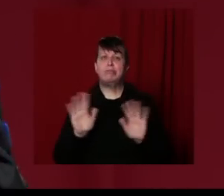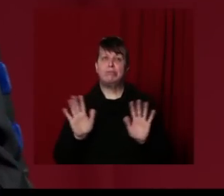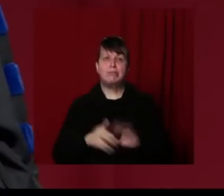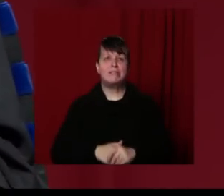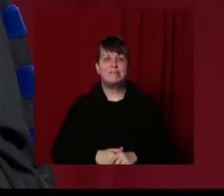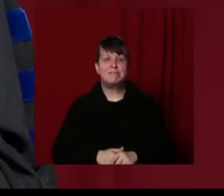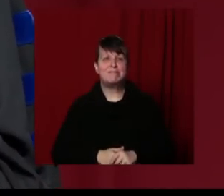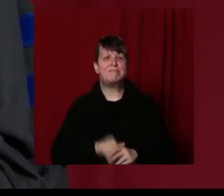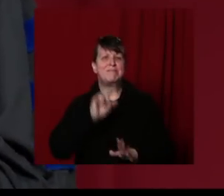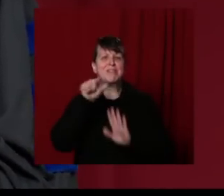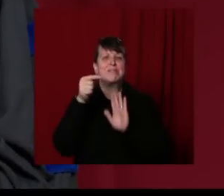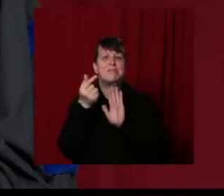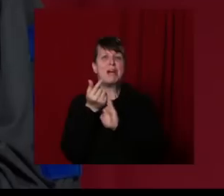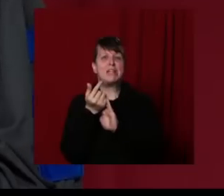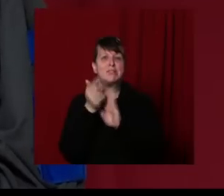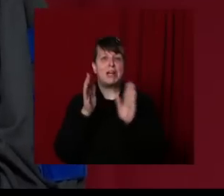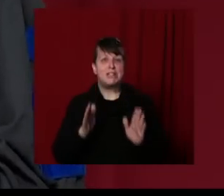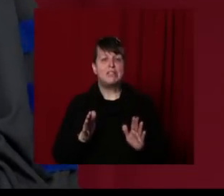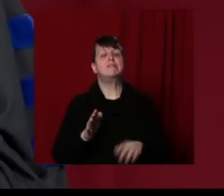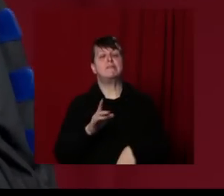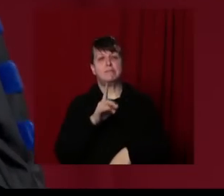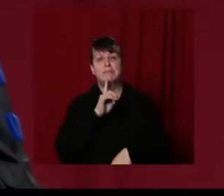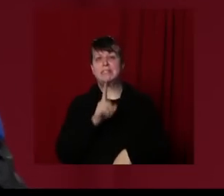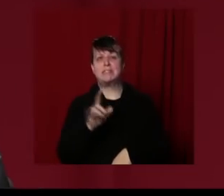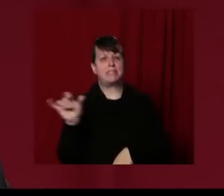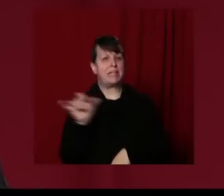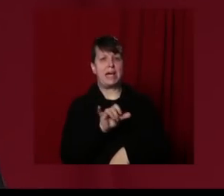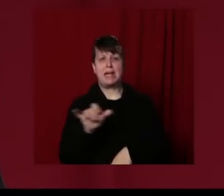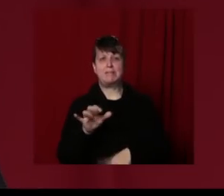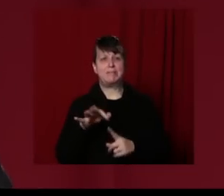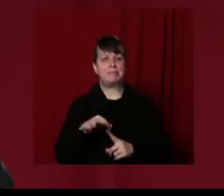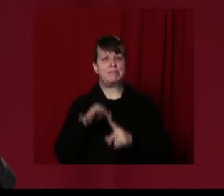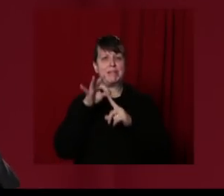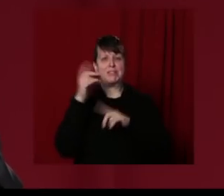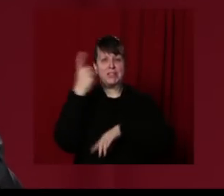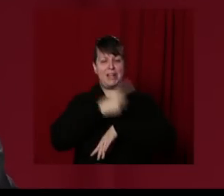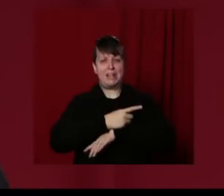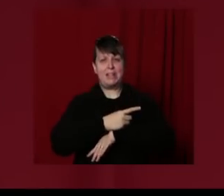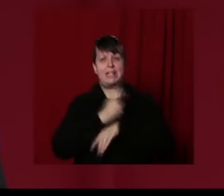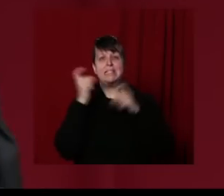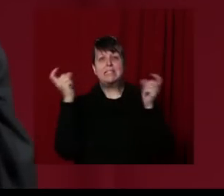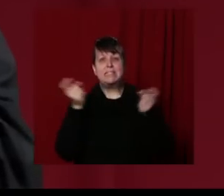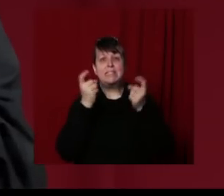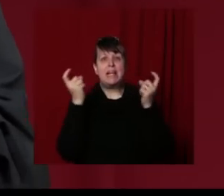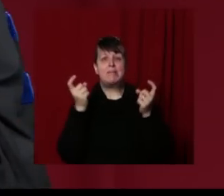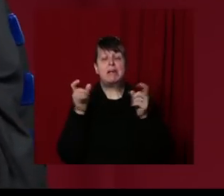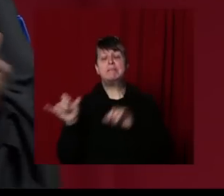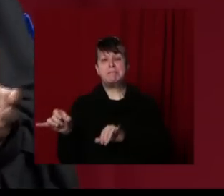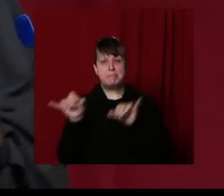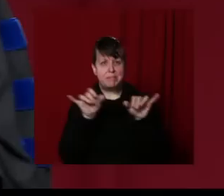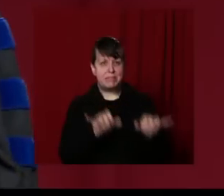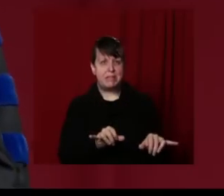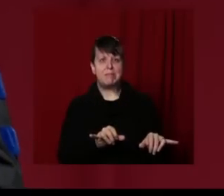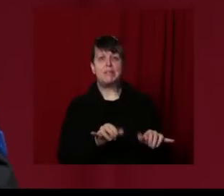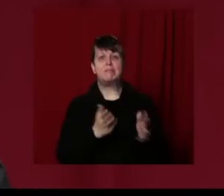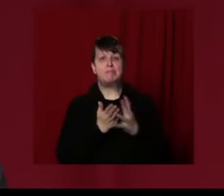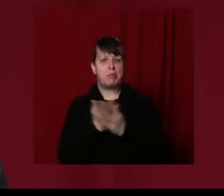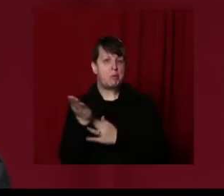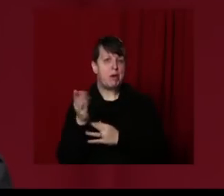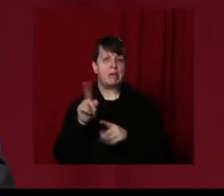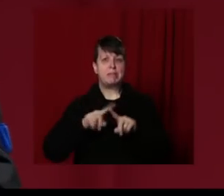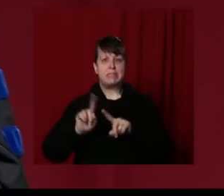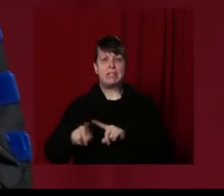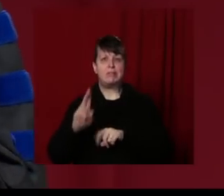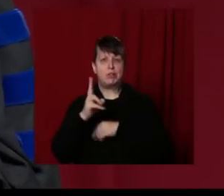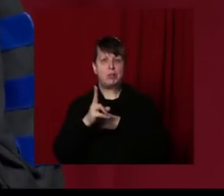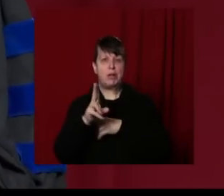Graduation is one of these special days. It is celebrated in similar ways throughout the nation. Prior to